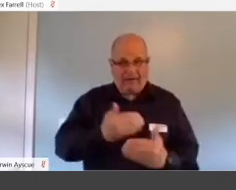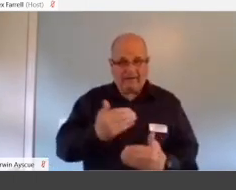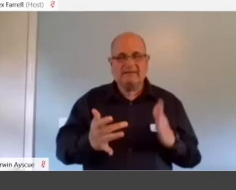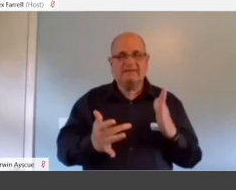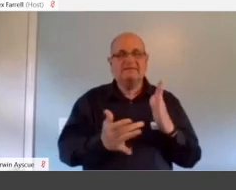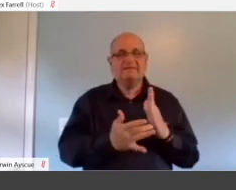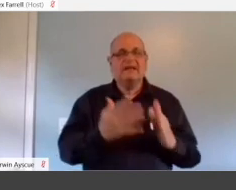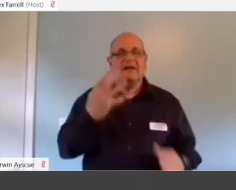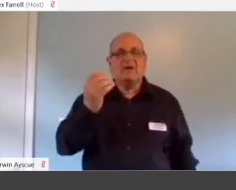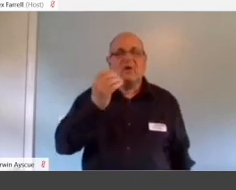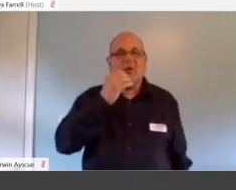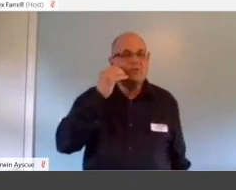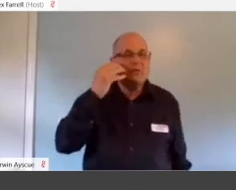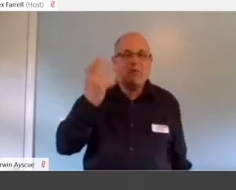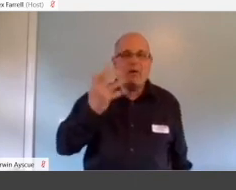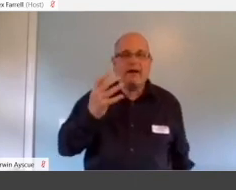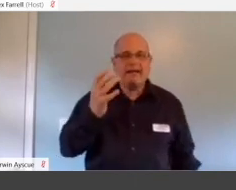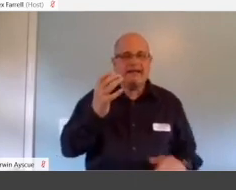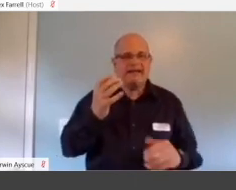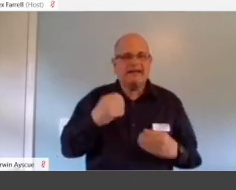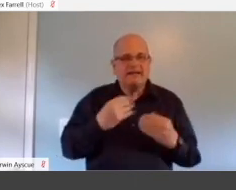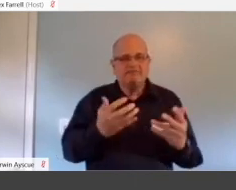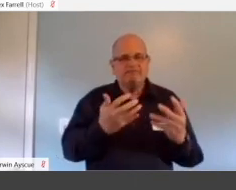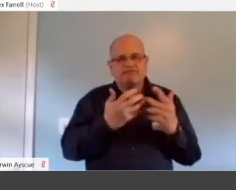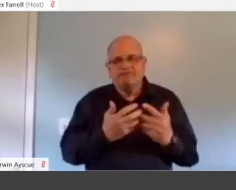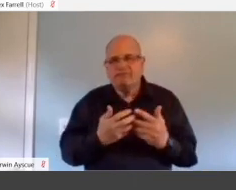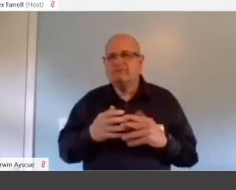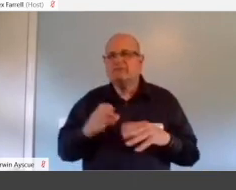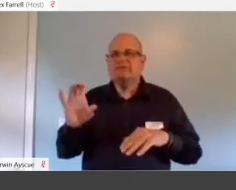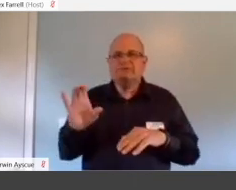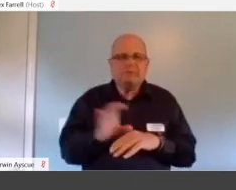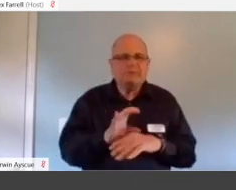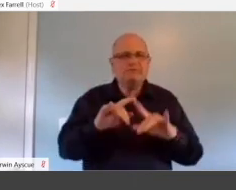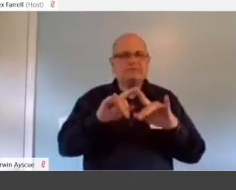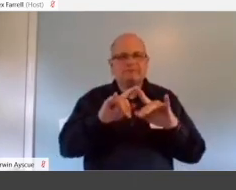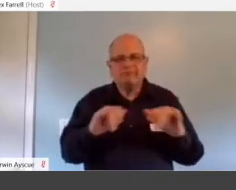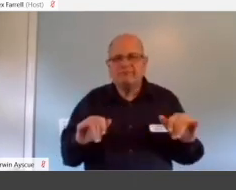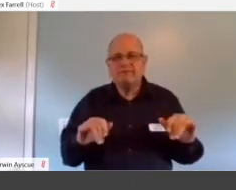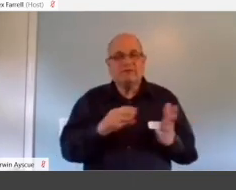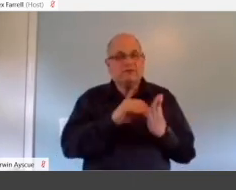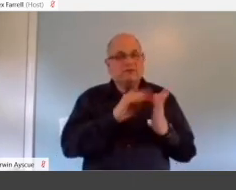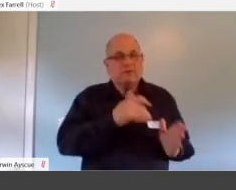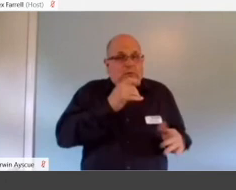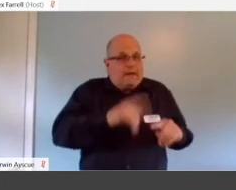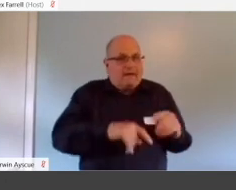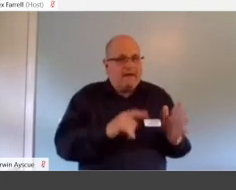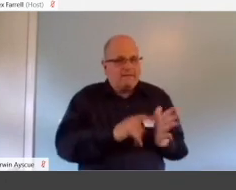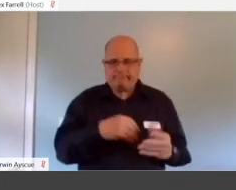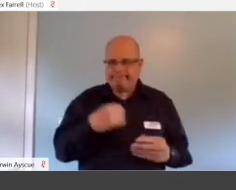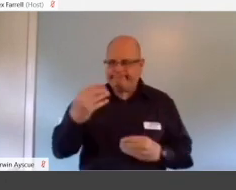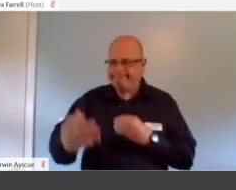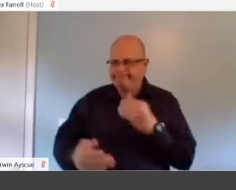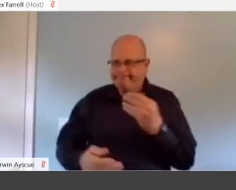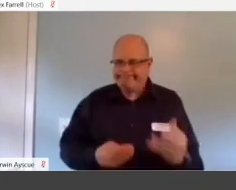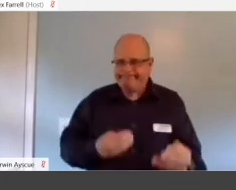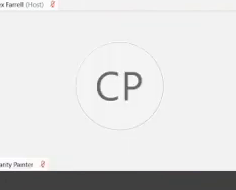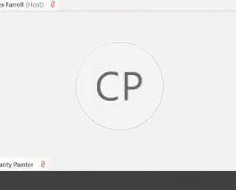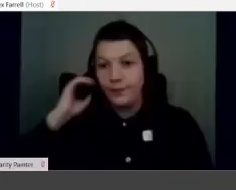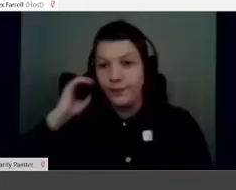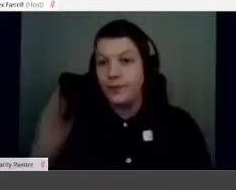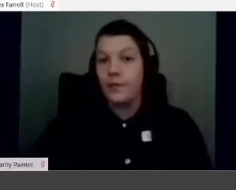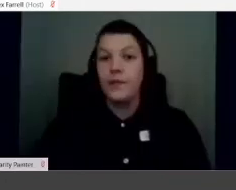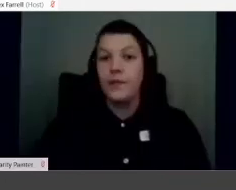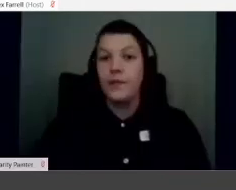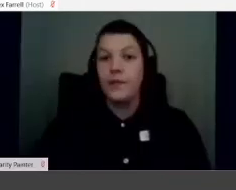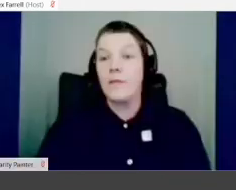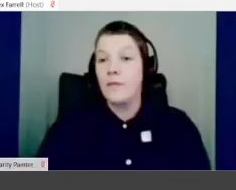all about getting devices into students' hands who could not afford them otherwise. We've been working on this for 5 years,